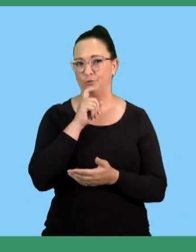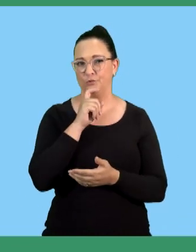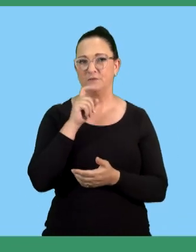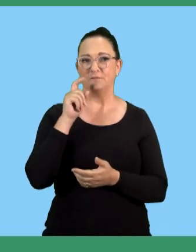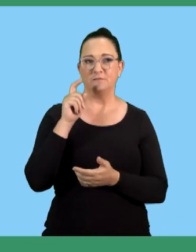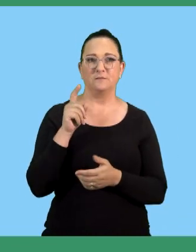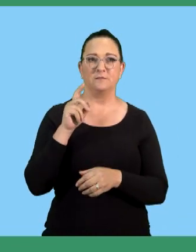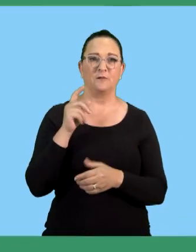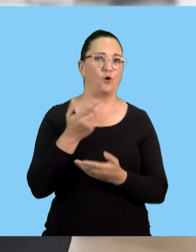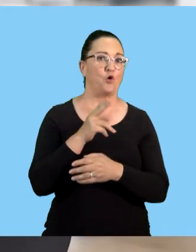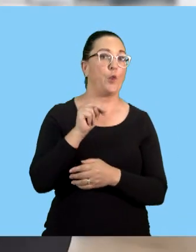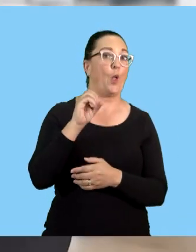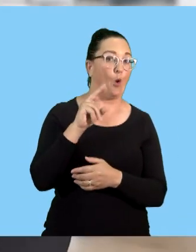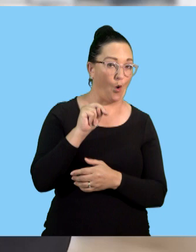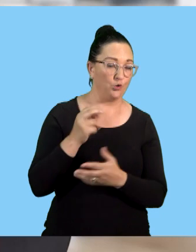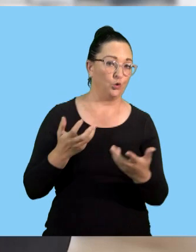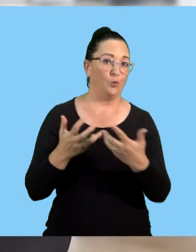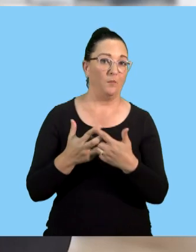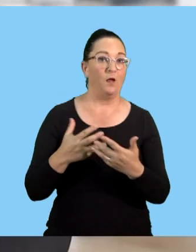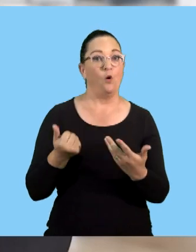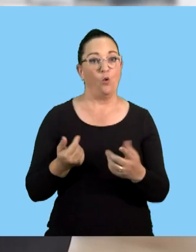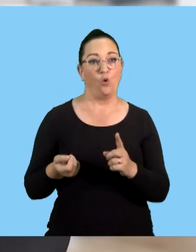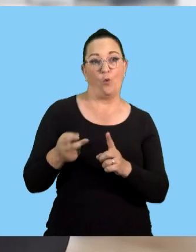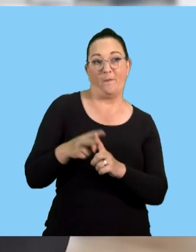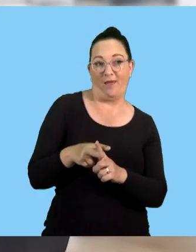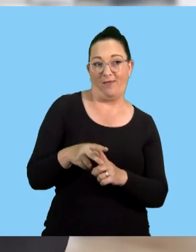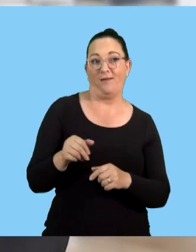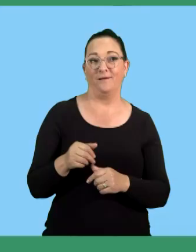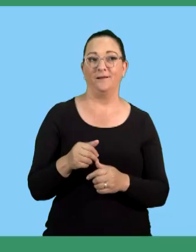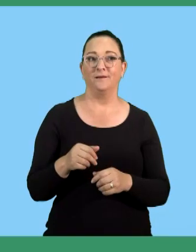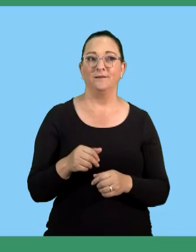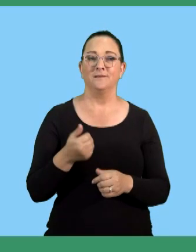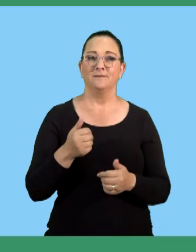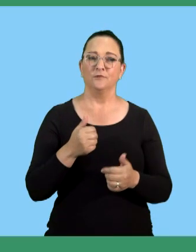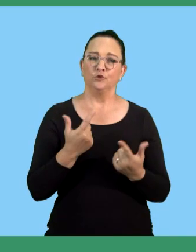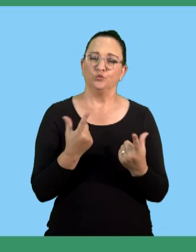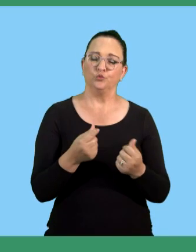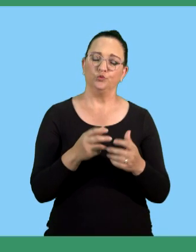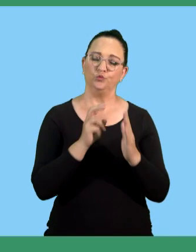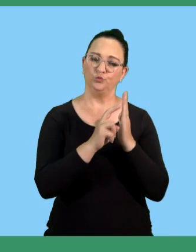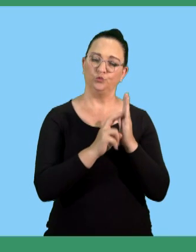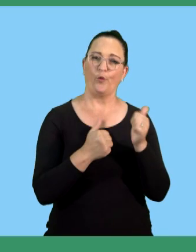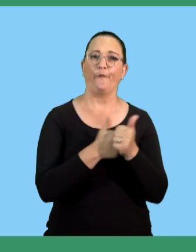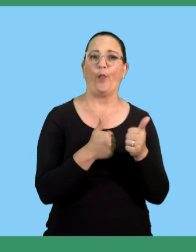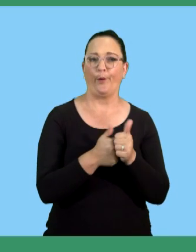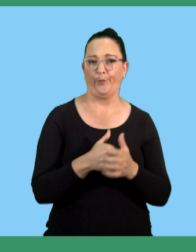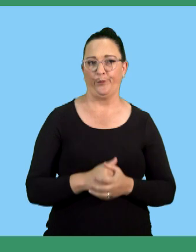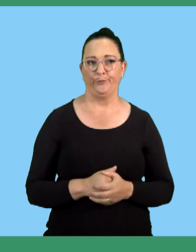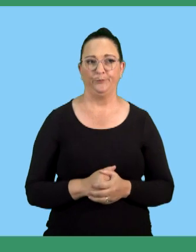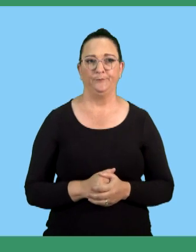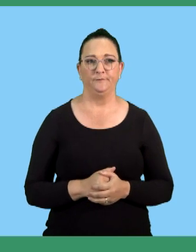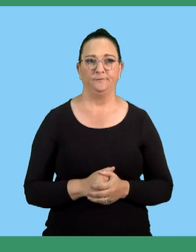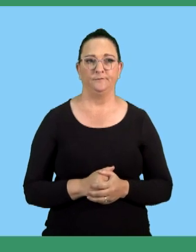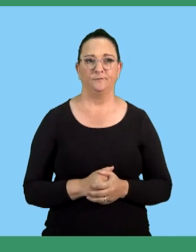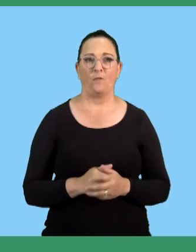I said in this lesson we'll have to speak about the non-compliances. So when you comply, it refers to acting according to the set of